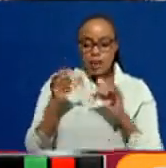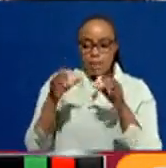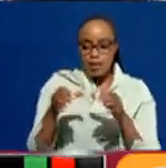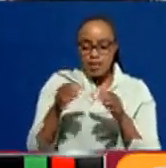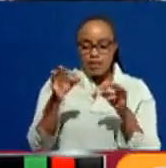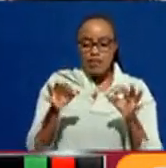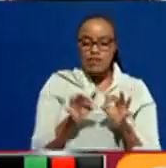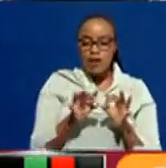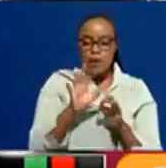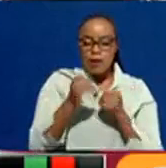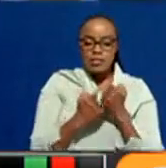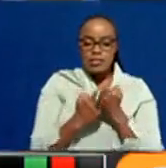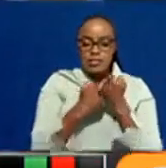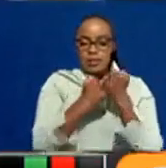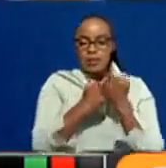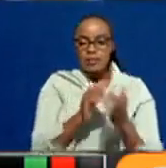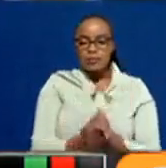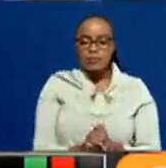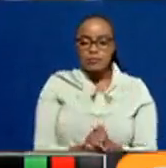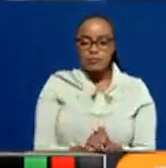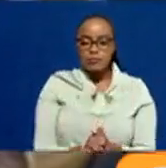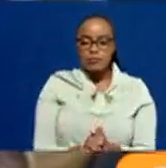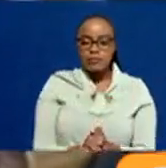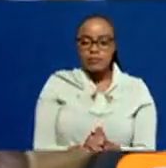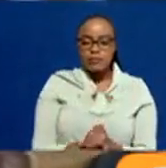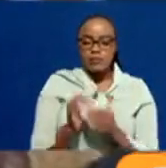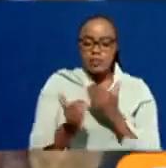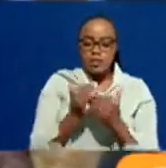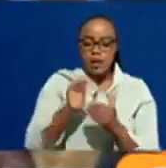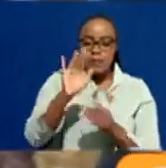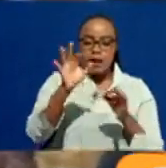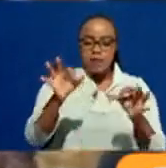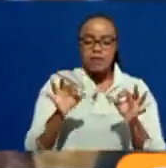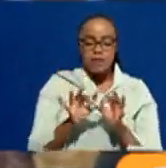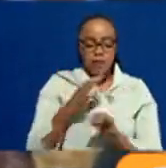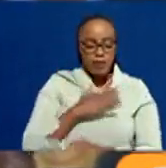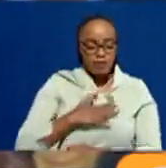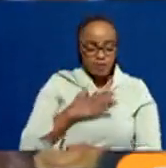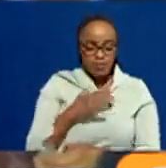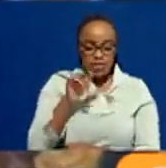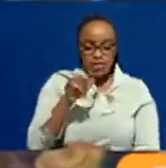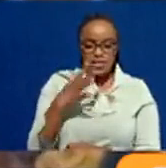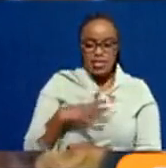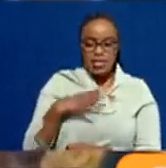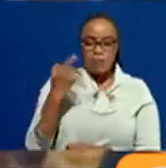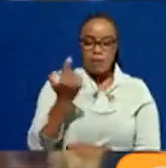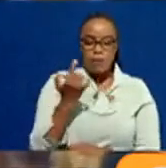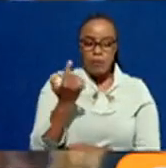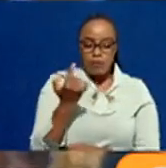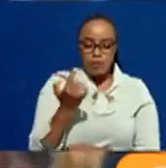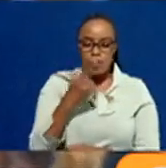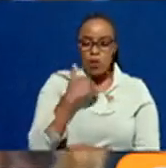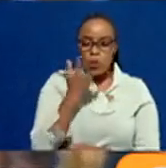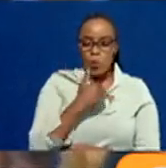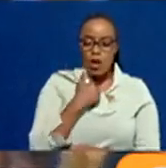His family stood with him. Take care of your families. Those are the only people you can rely